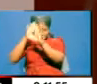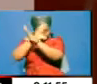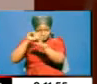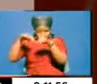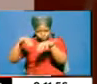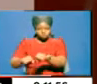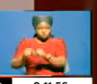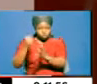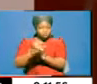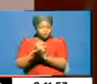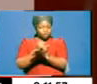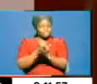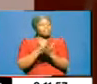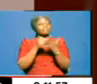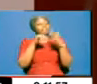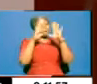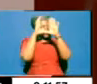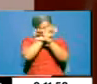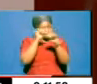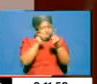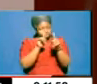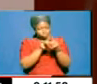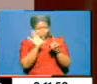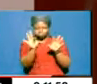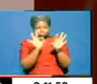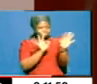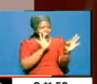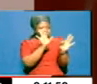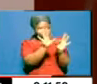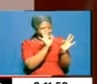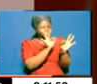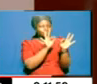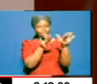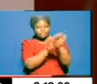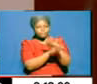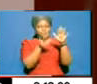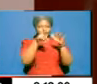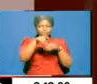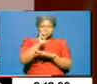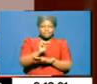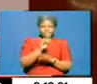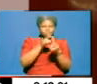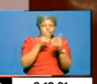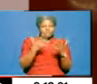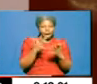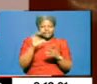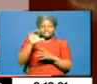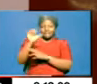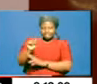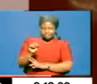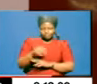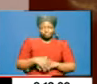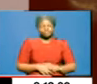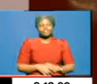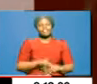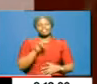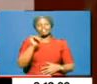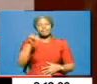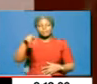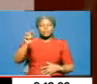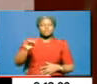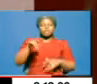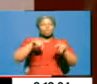pick the Deputy Prime Ministers from among the Cabinet Ministers. The Prime Minister shall control and supervise execution